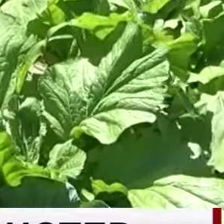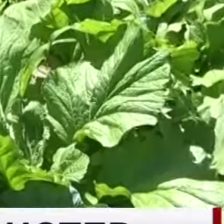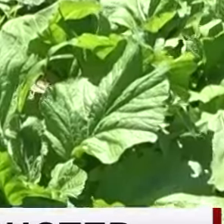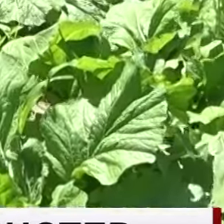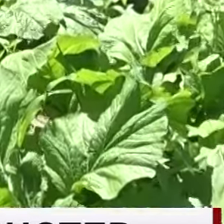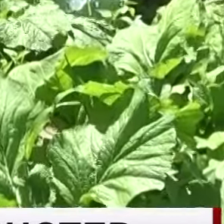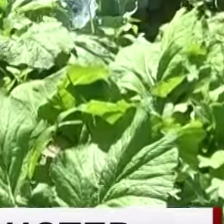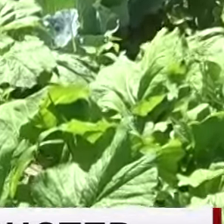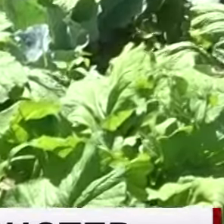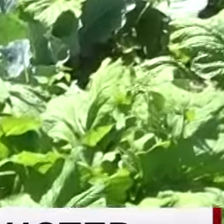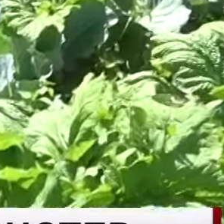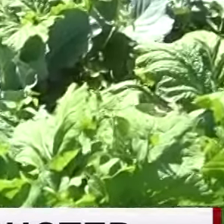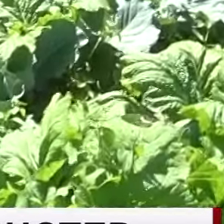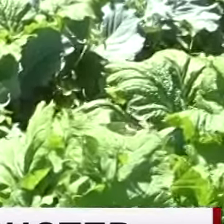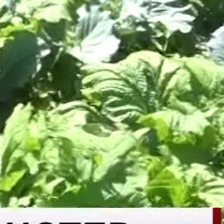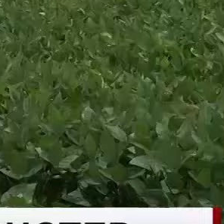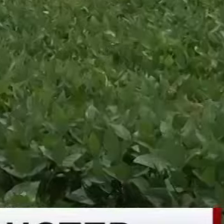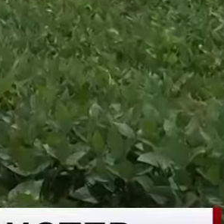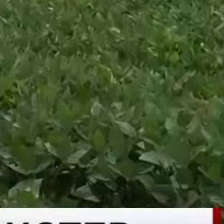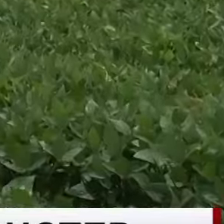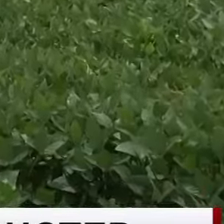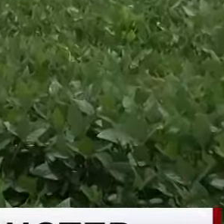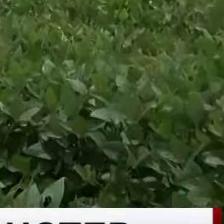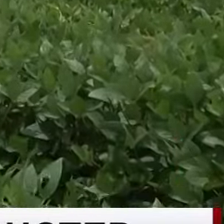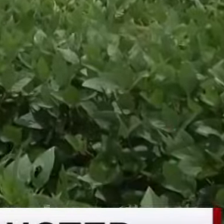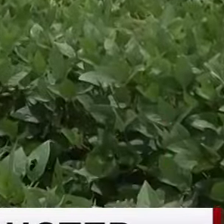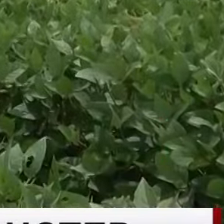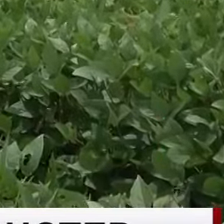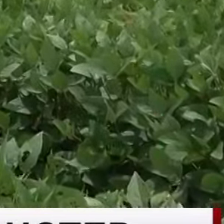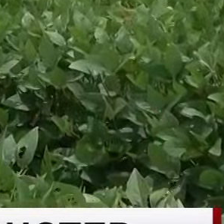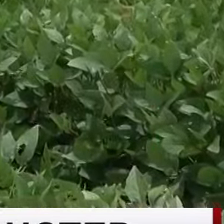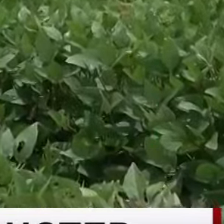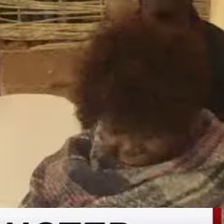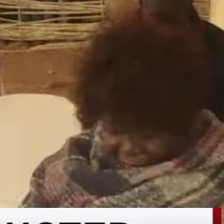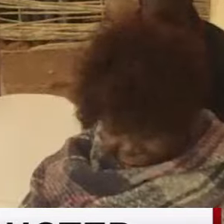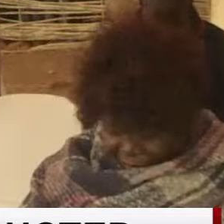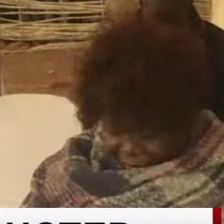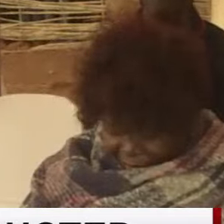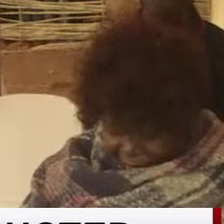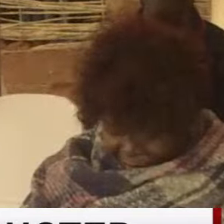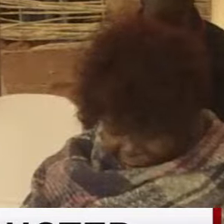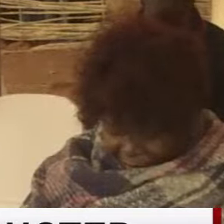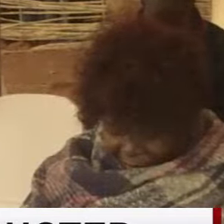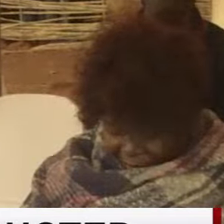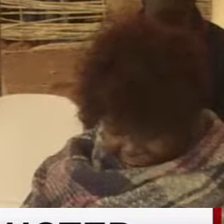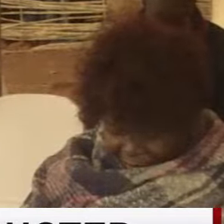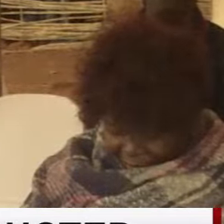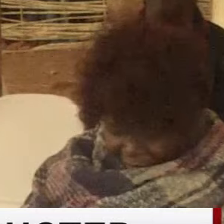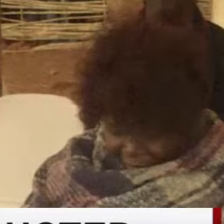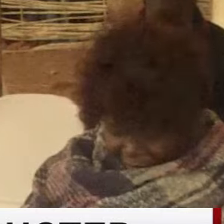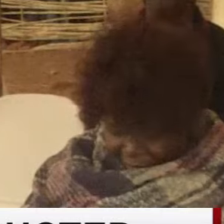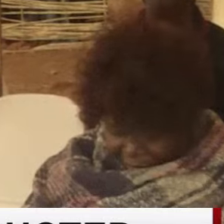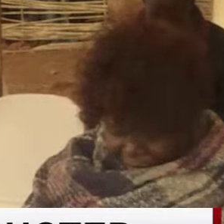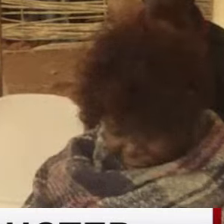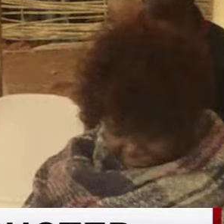vegetables and early maturing variety seed with the coming of the irrigation scheme. Contribution to this